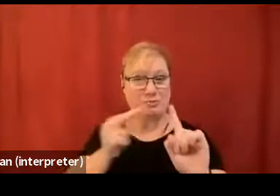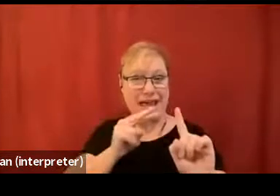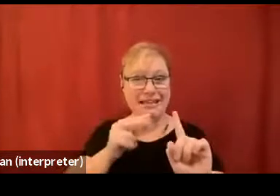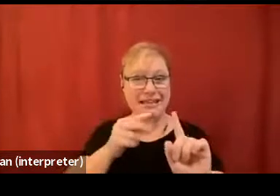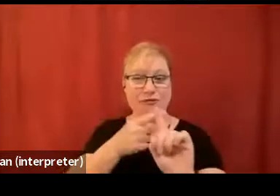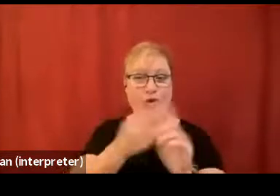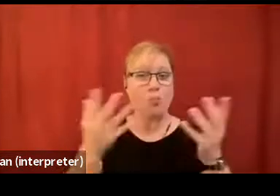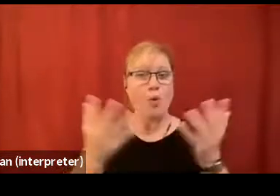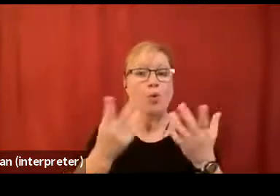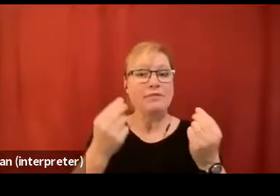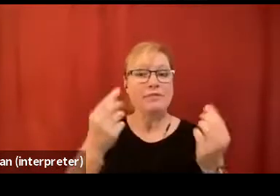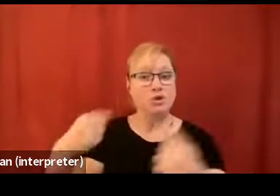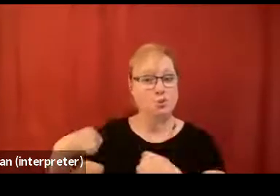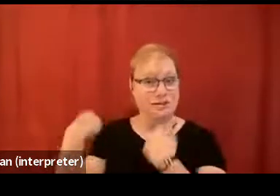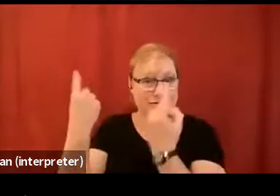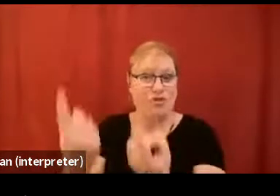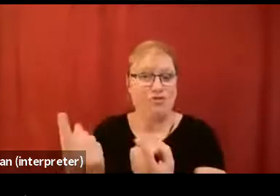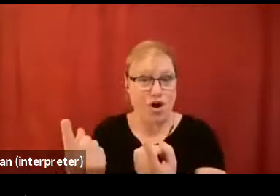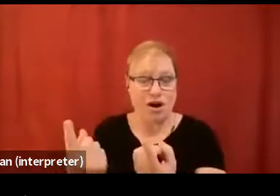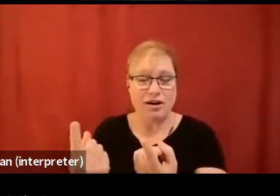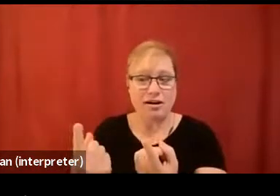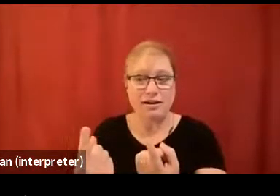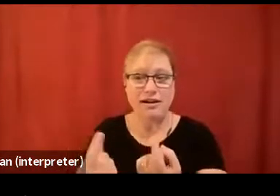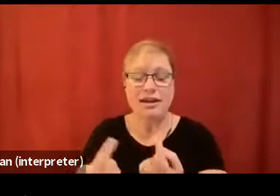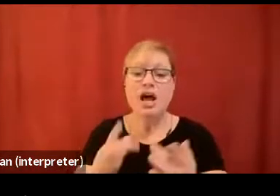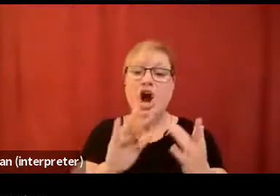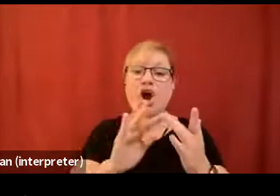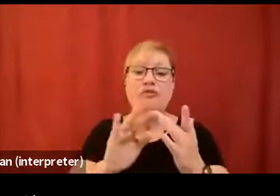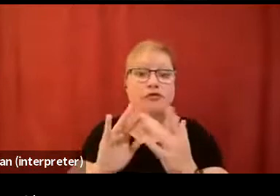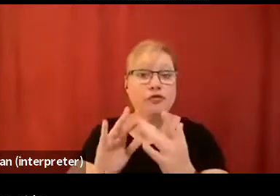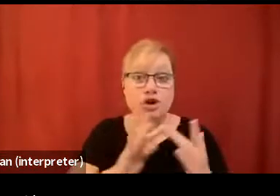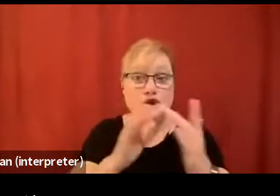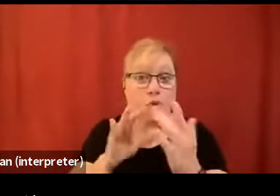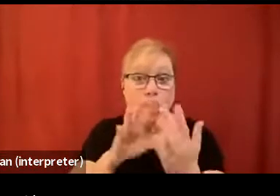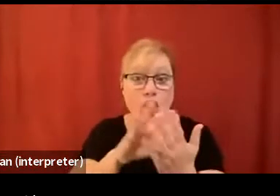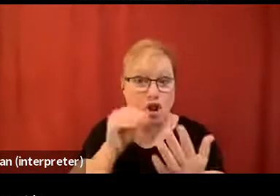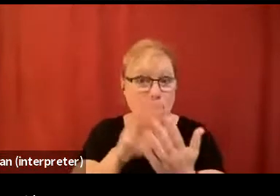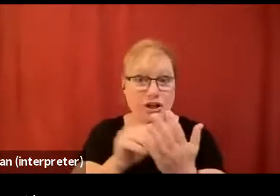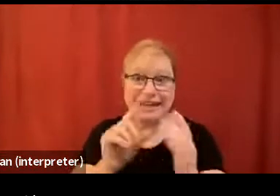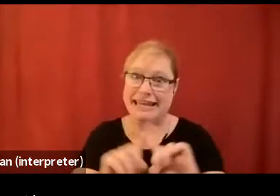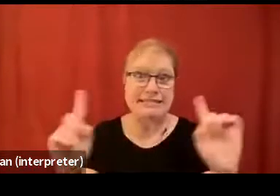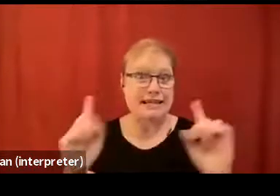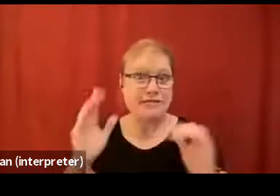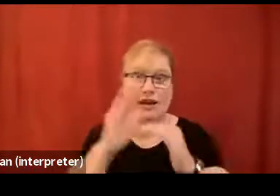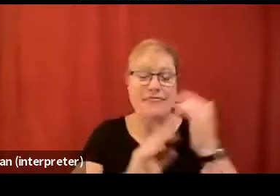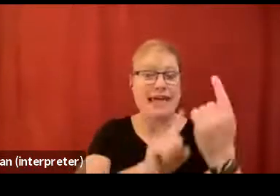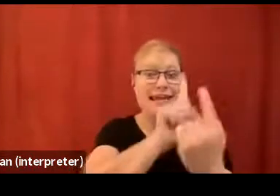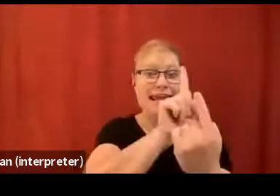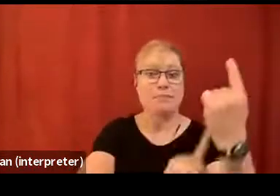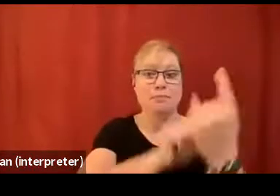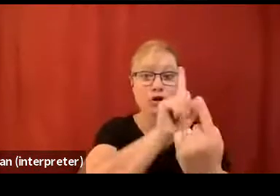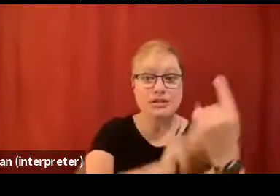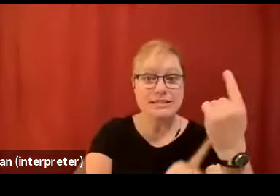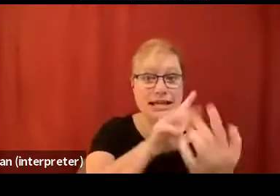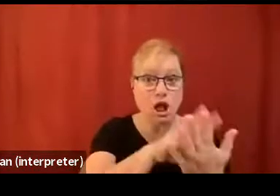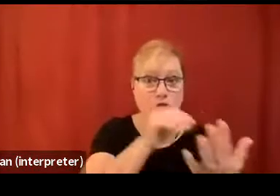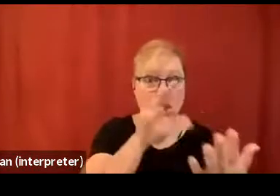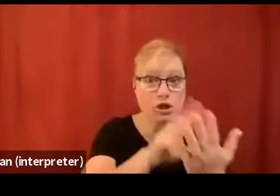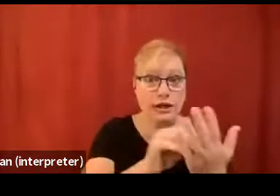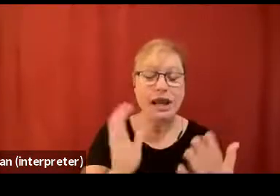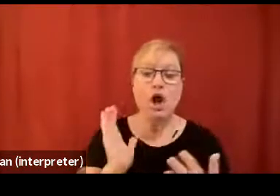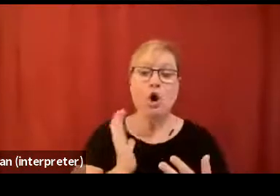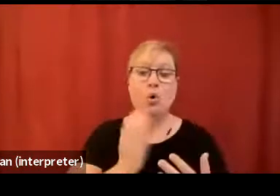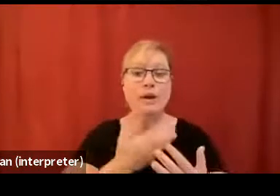it is different. Virtual learning is very different than in-person learning. And when our students get